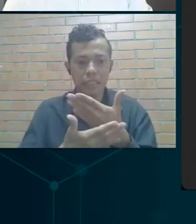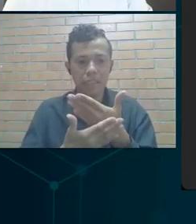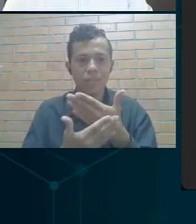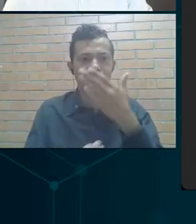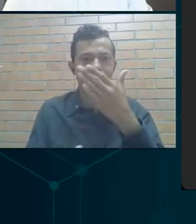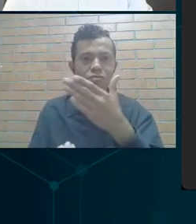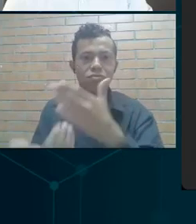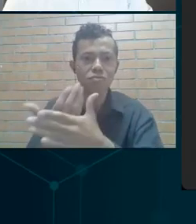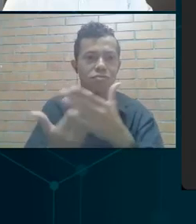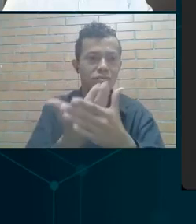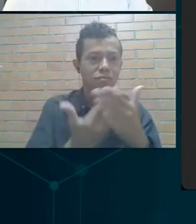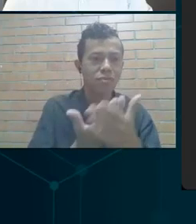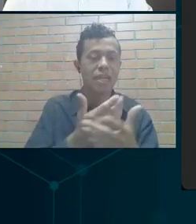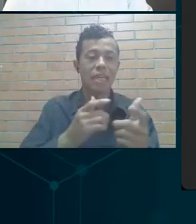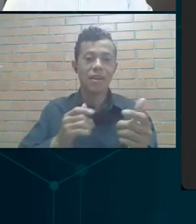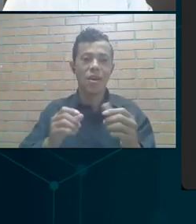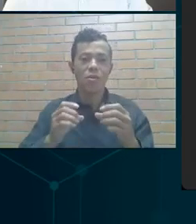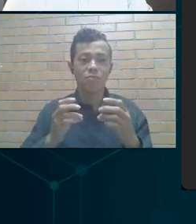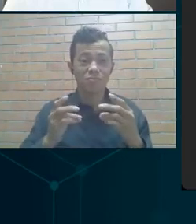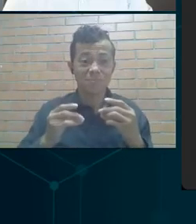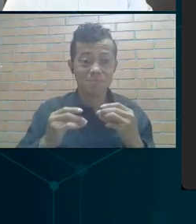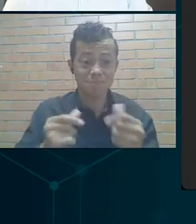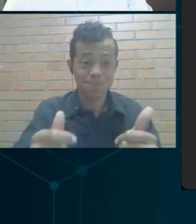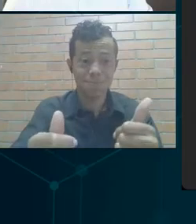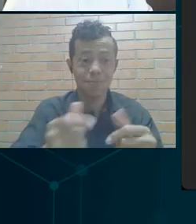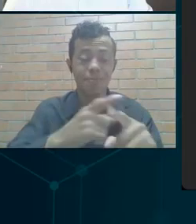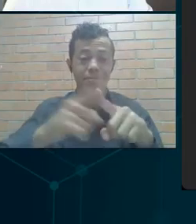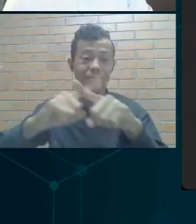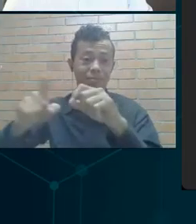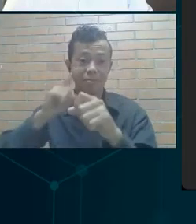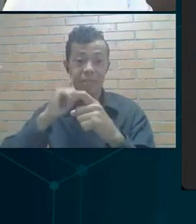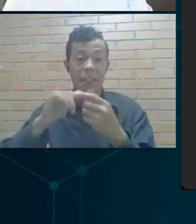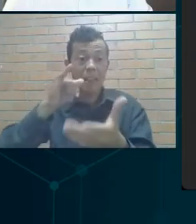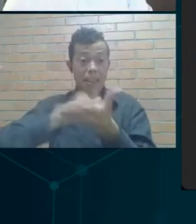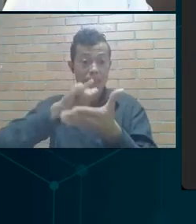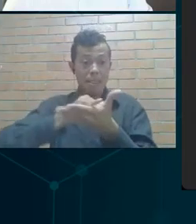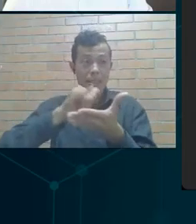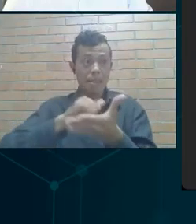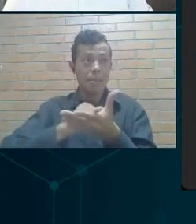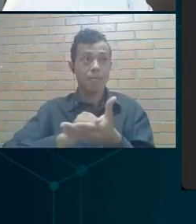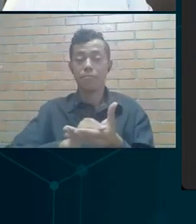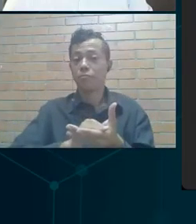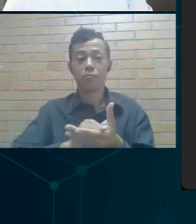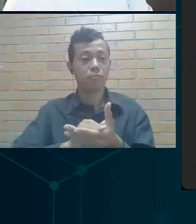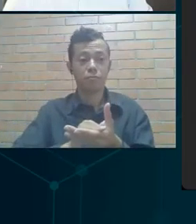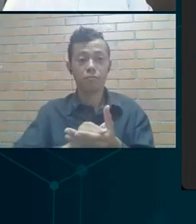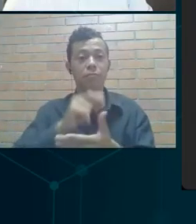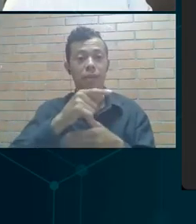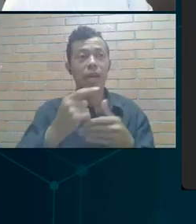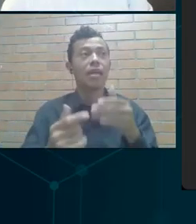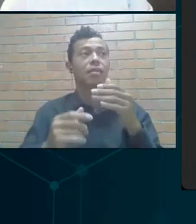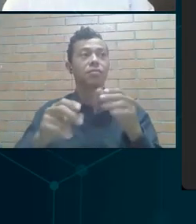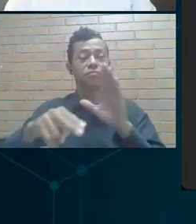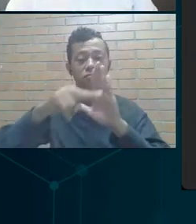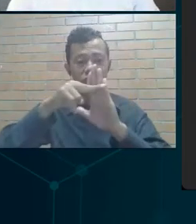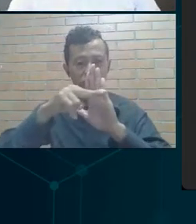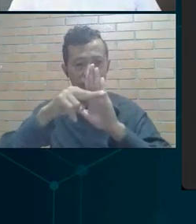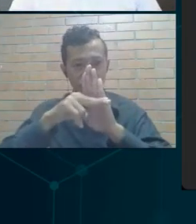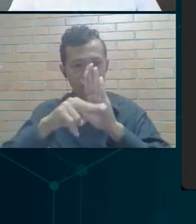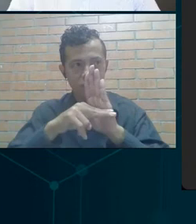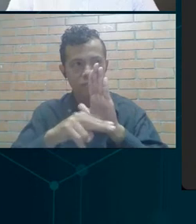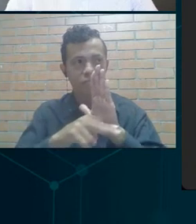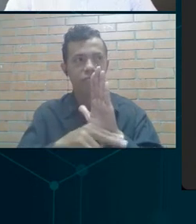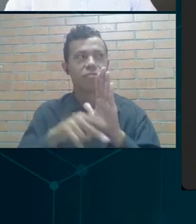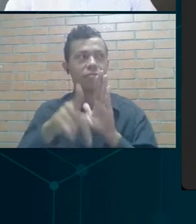most devices. It may not be the same browser, but there is a standard there that makes it much easier for people to